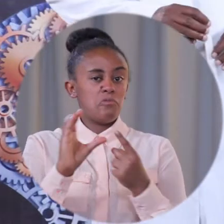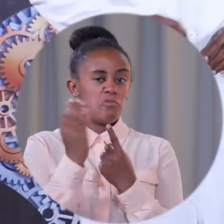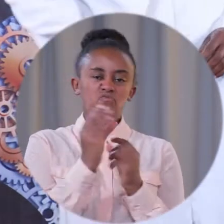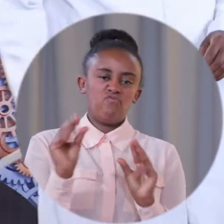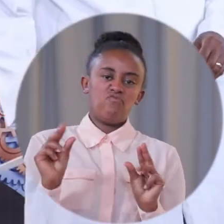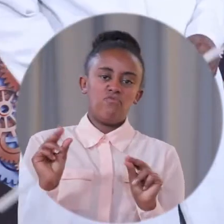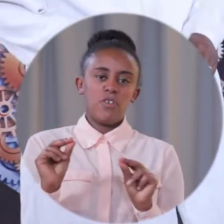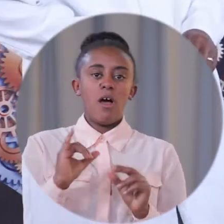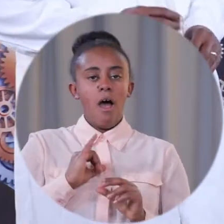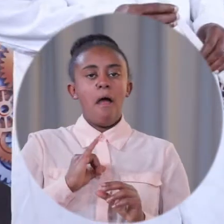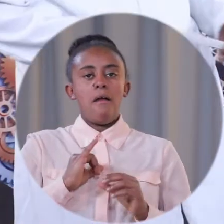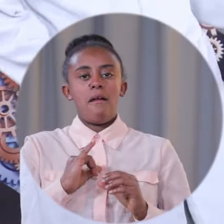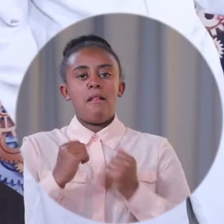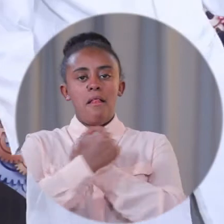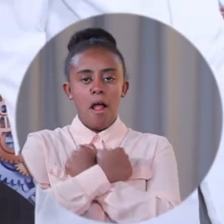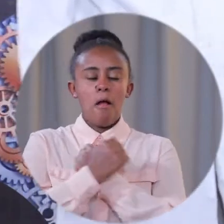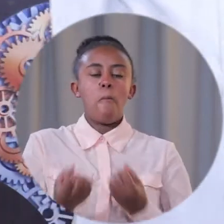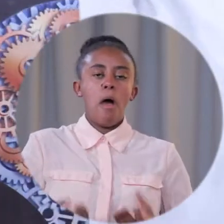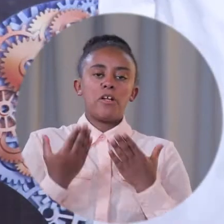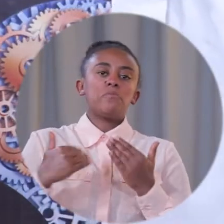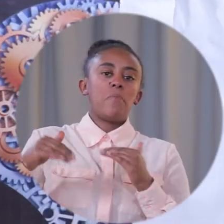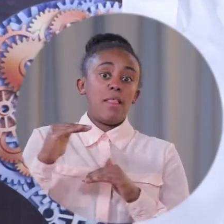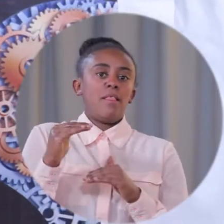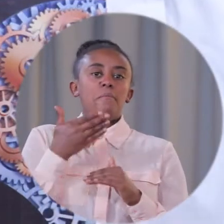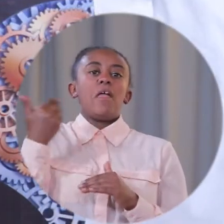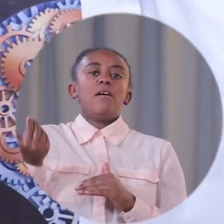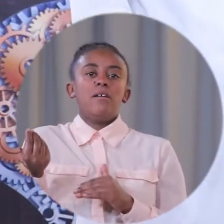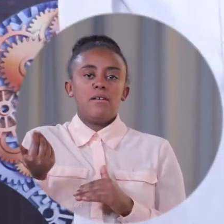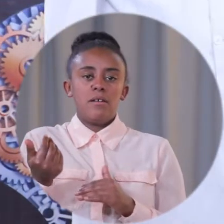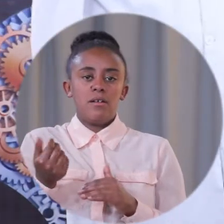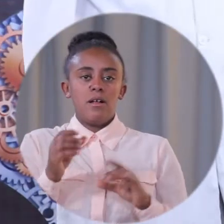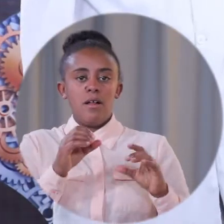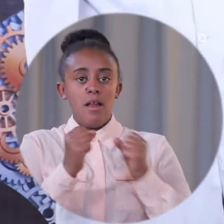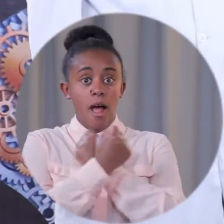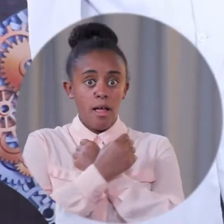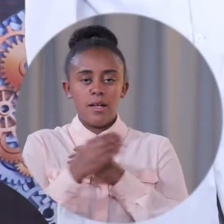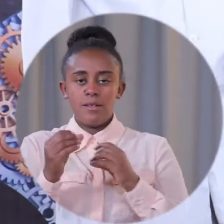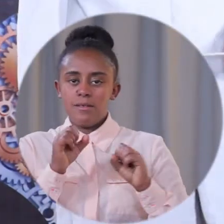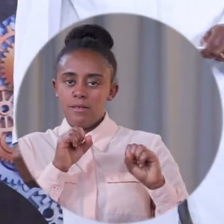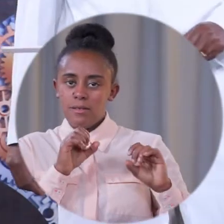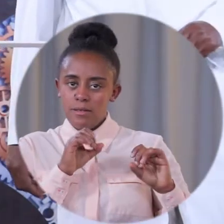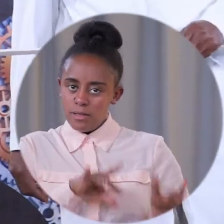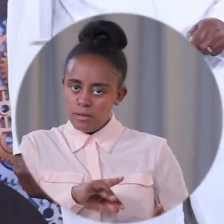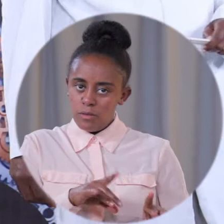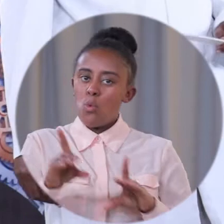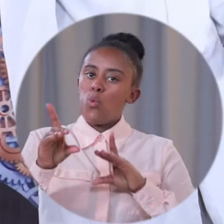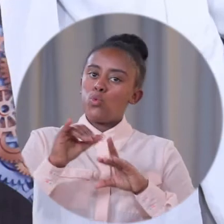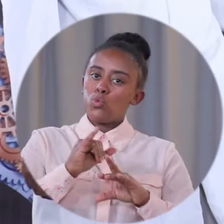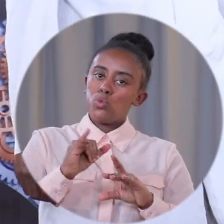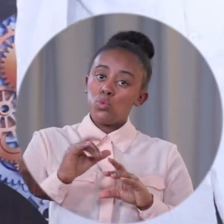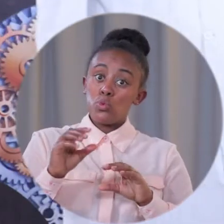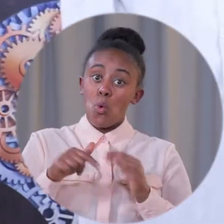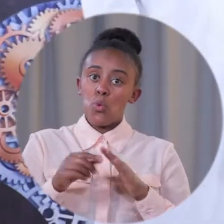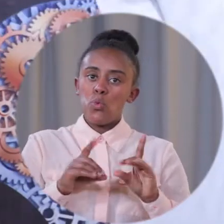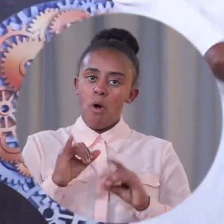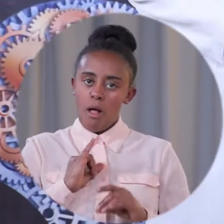I like cool weather much better. So, like, dislike. Bertukan, so do I. I